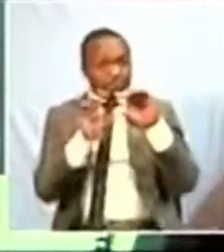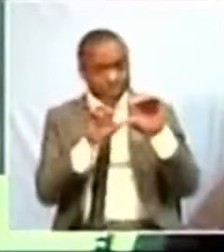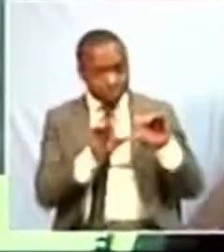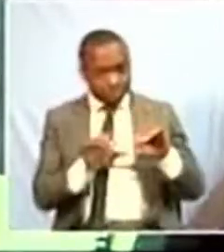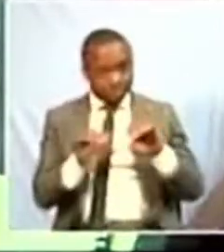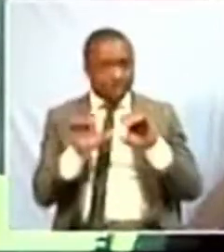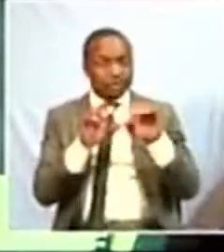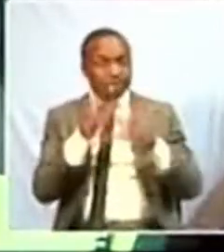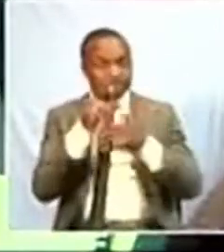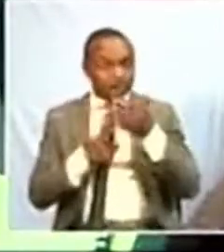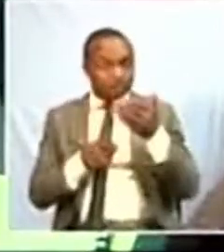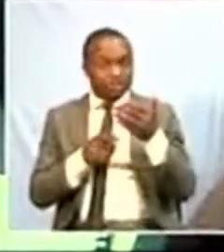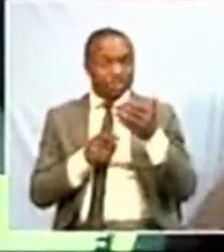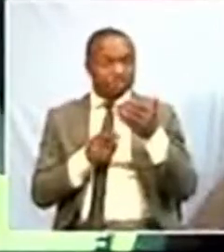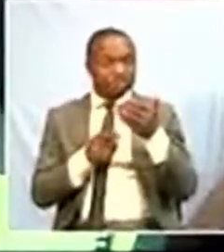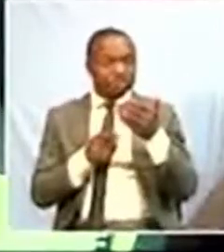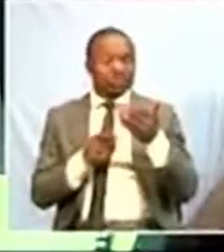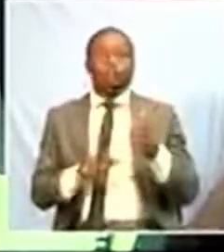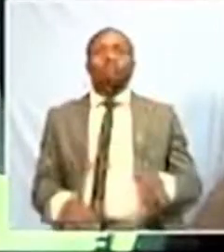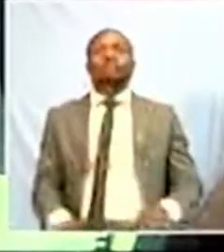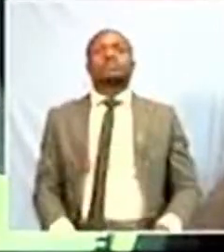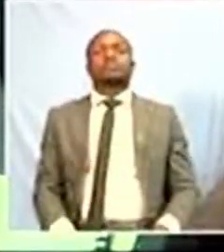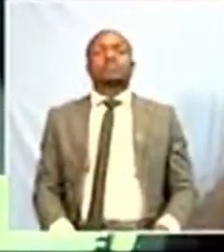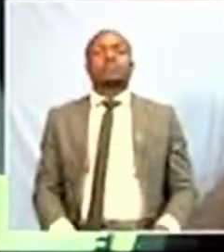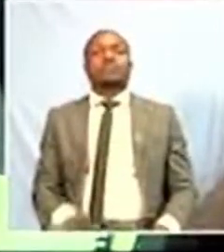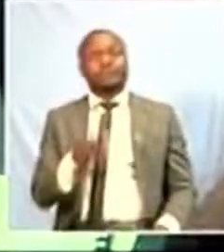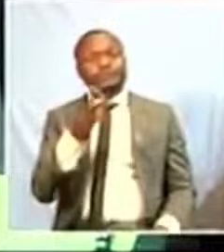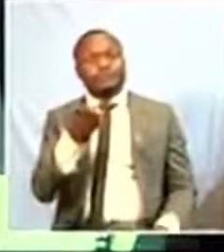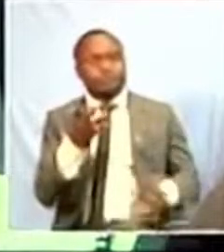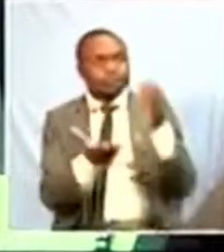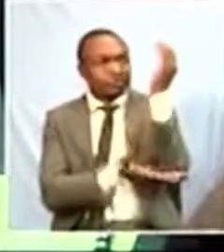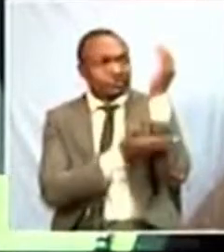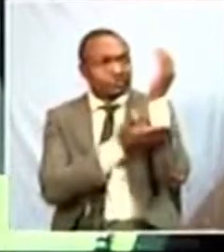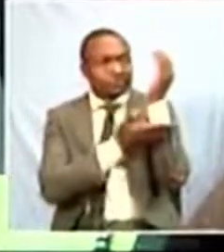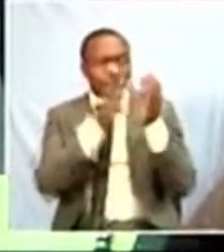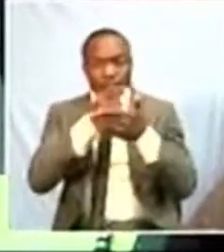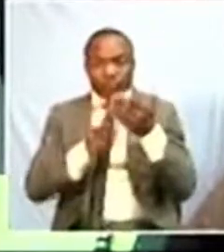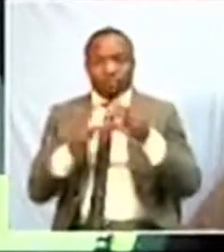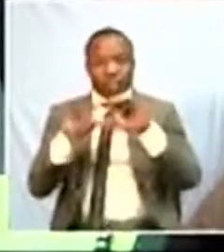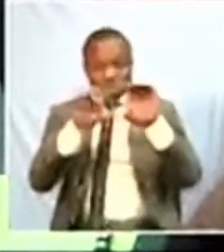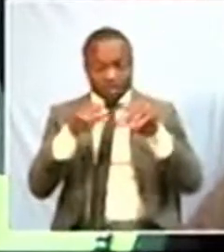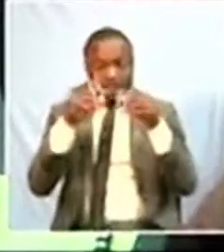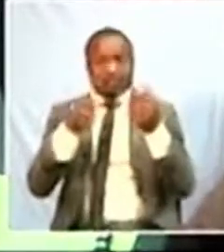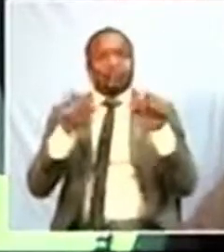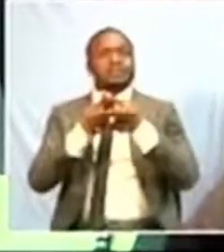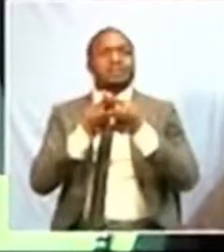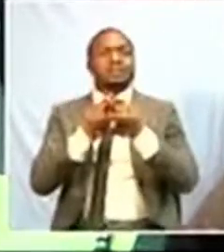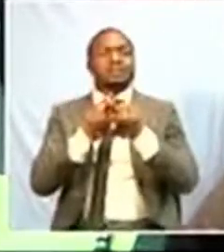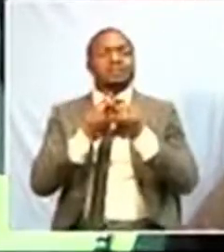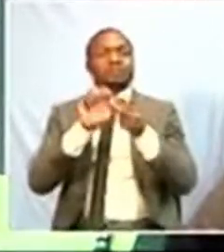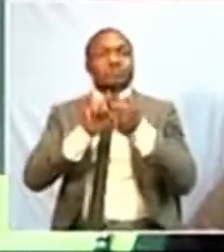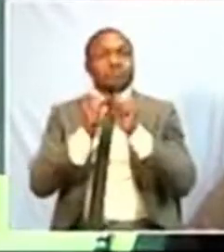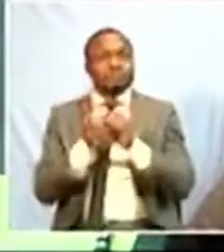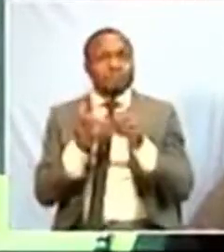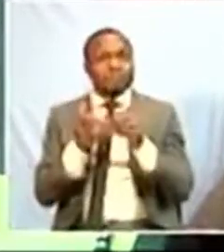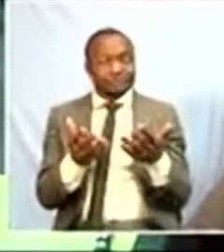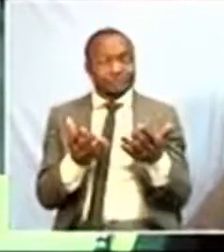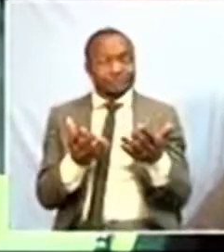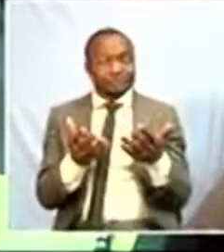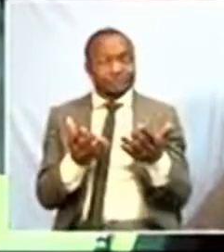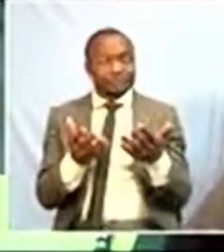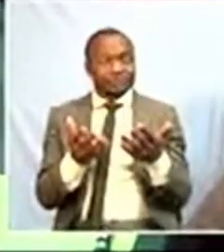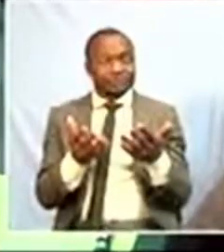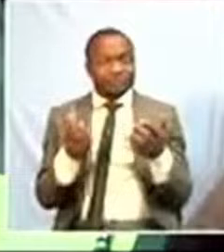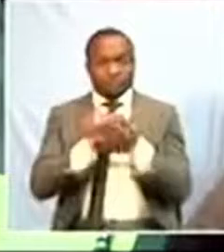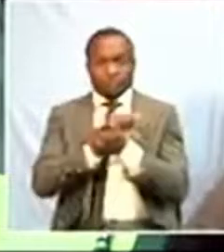to what spec? Has there been any improvement from what they are doing, or is the same exactly? Otherwise, it's